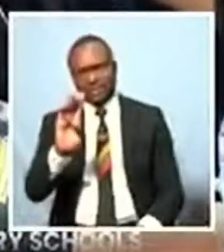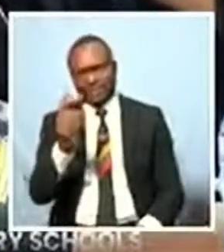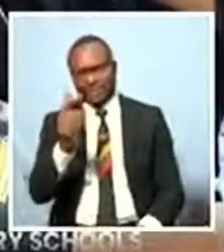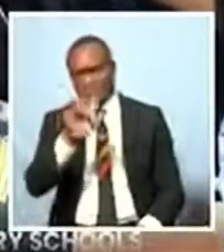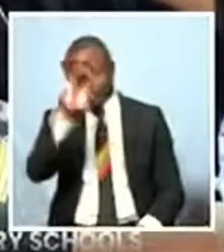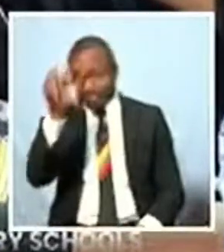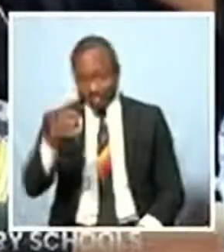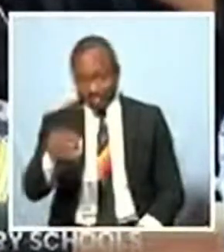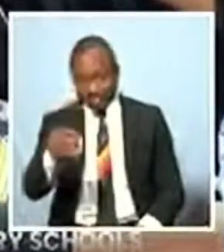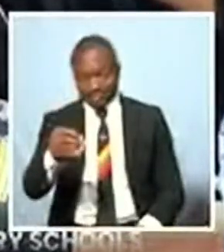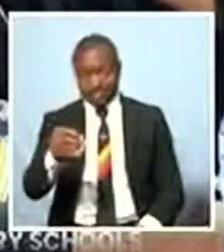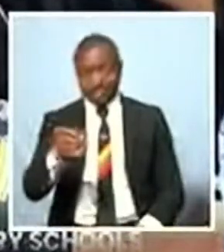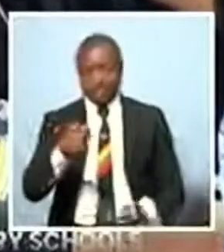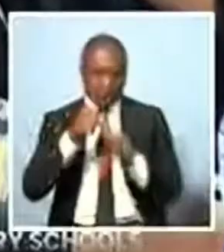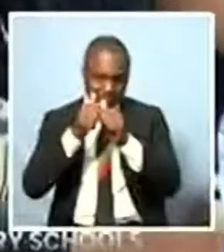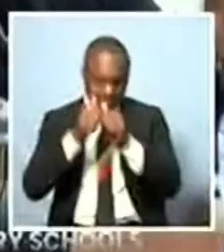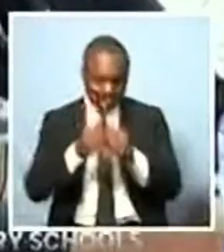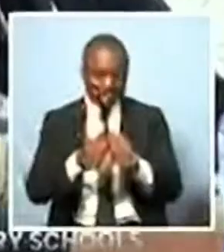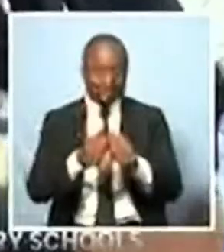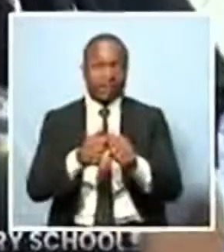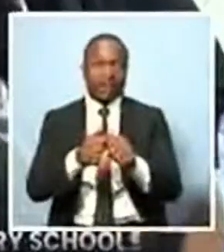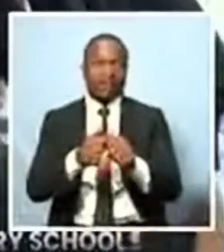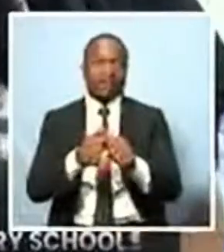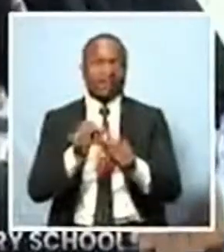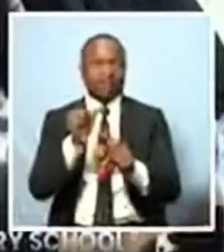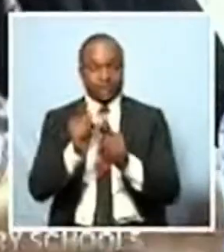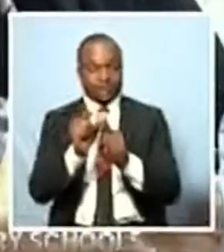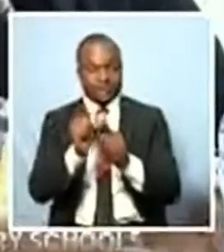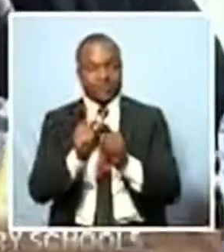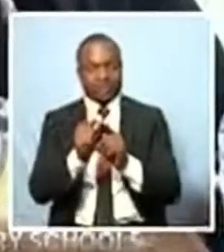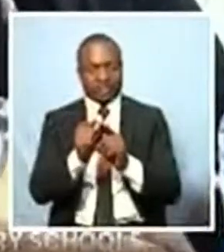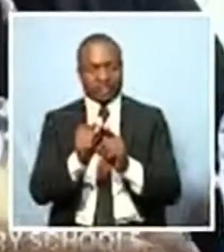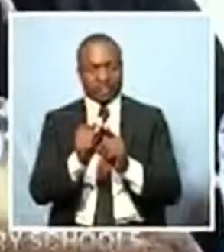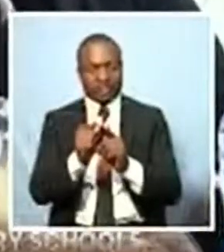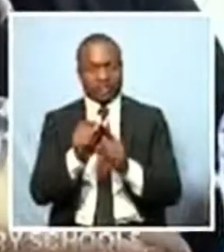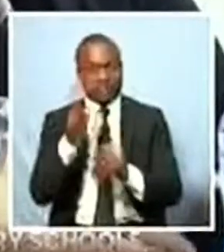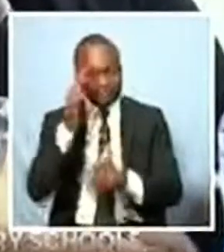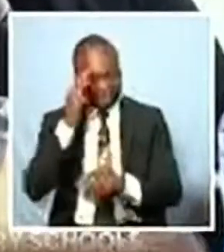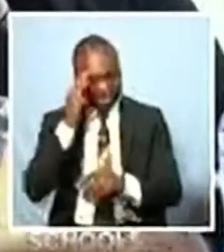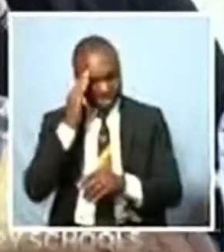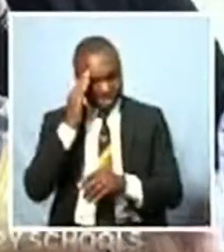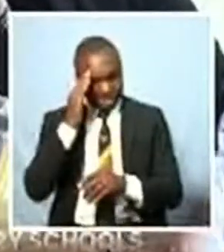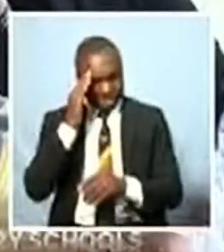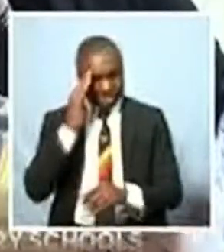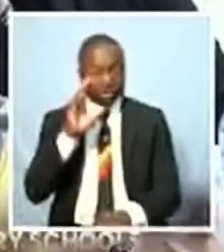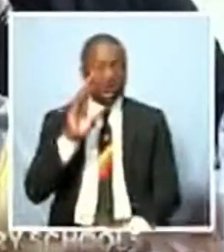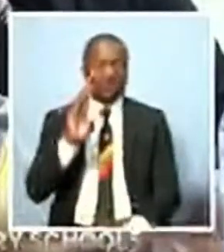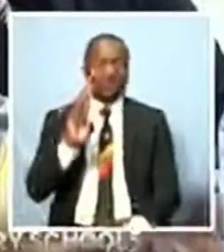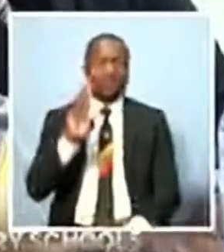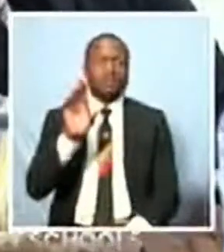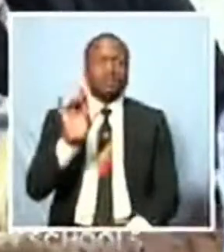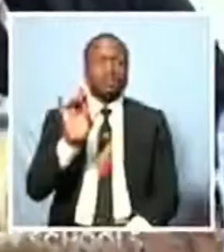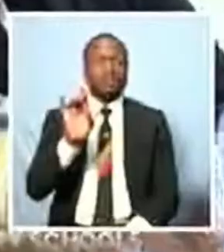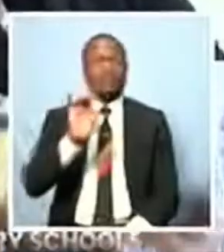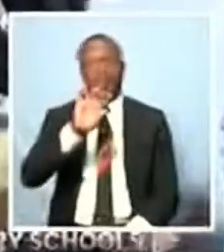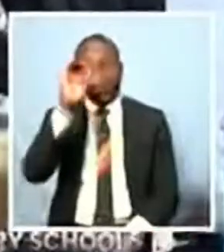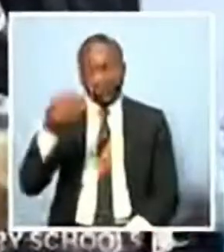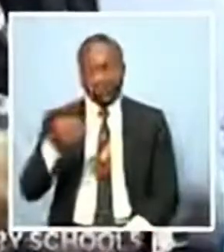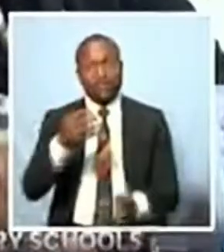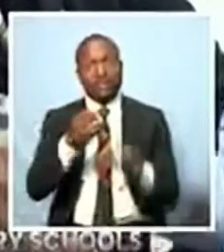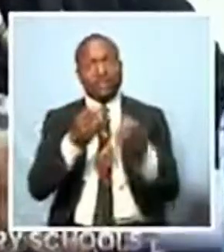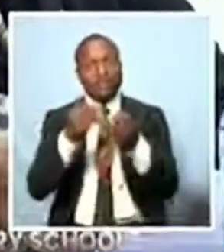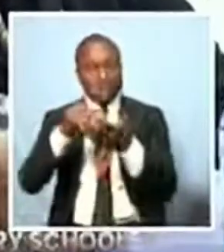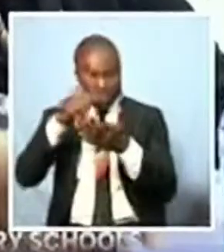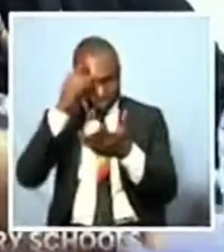71%, followed by word recognition at 68%. This showed that most learners had acquired